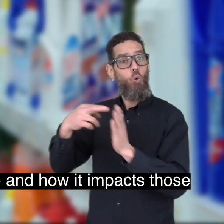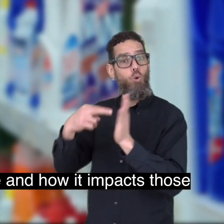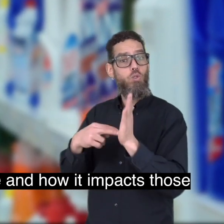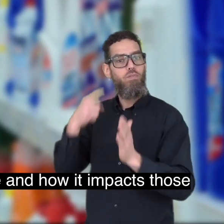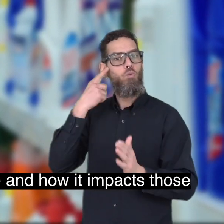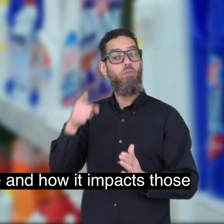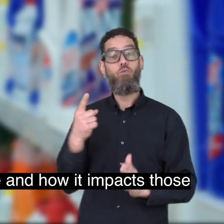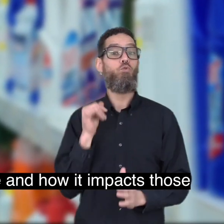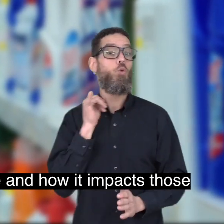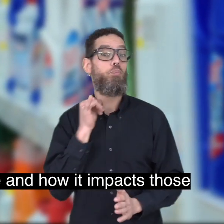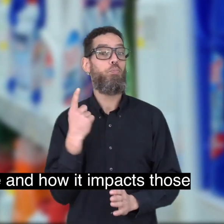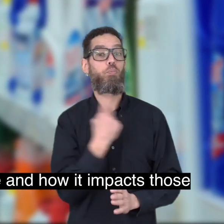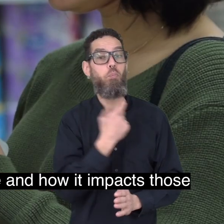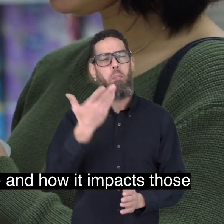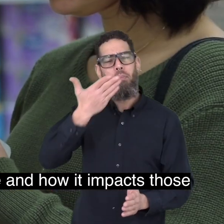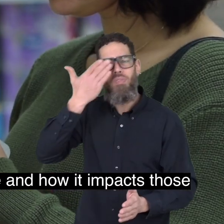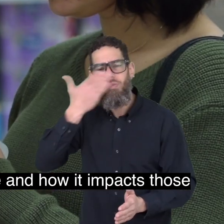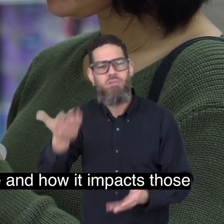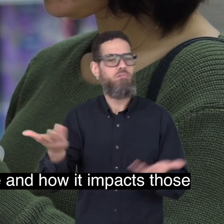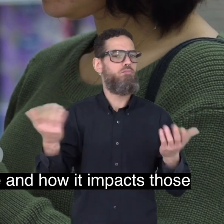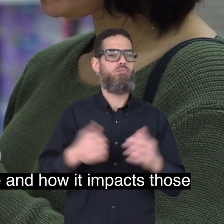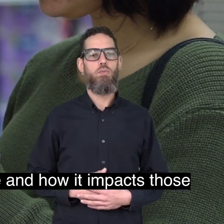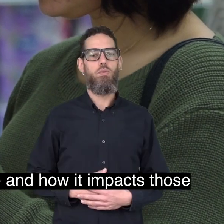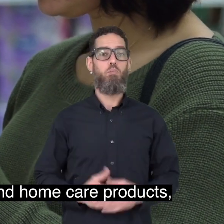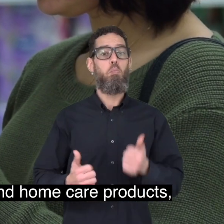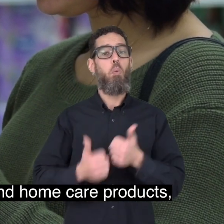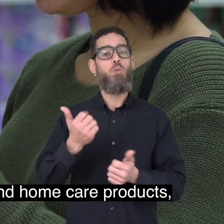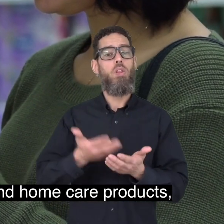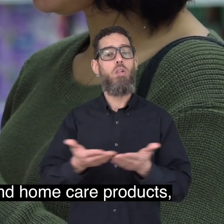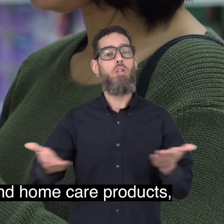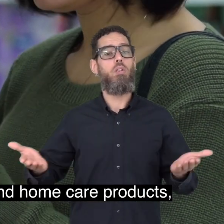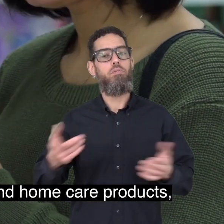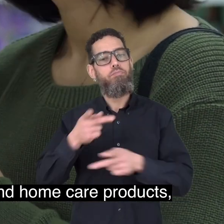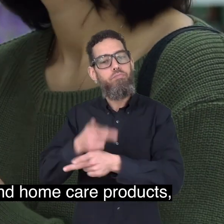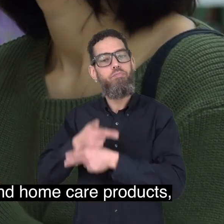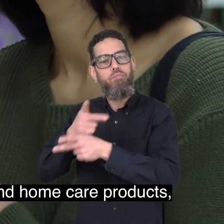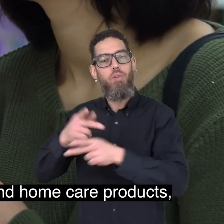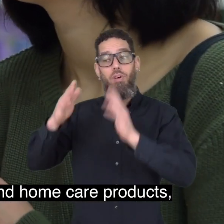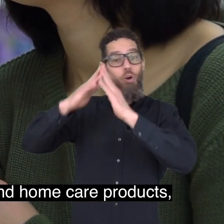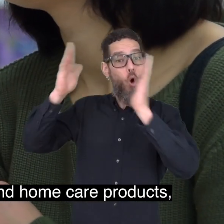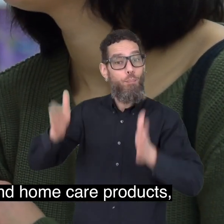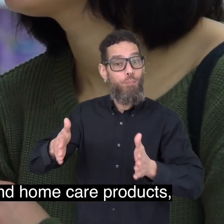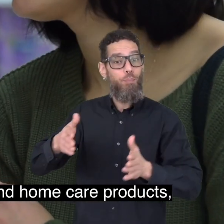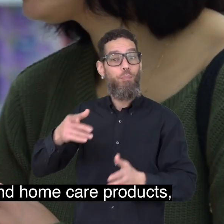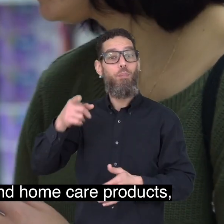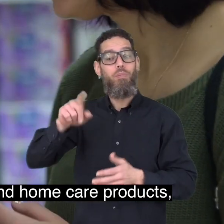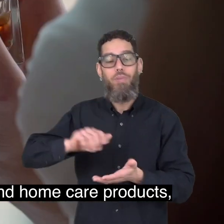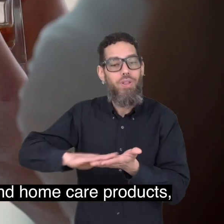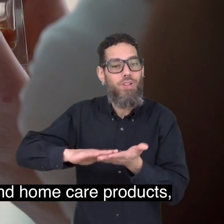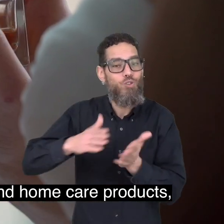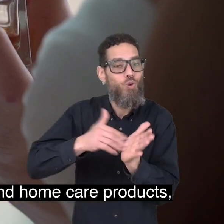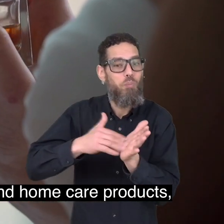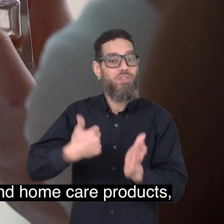fragrance and how it impacts those with MCS. Fragrances are a key ingredient in most personal care and home care